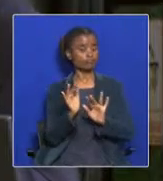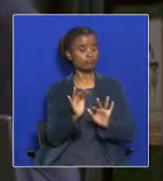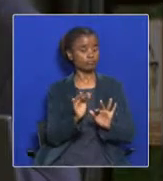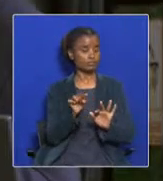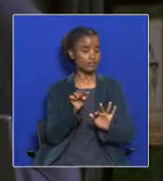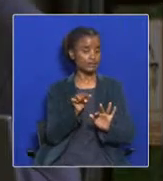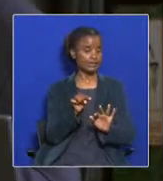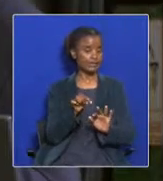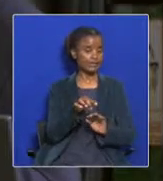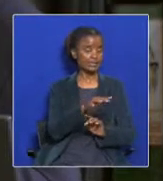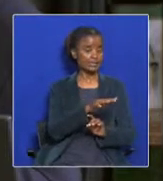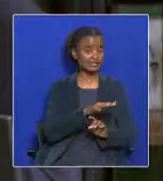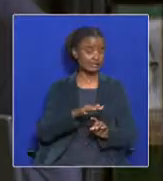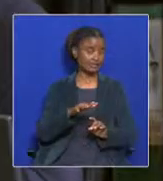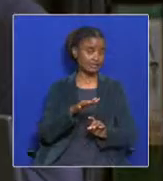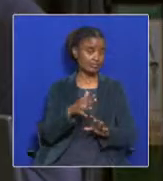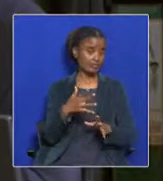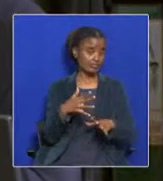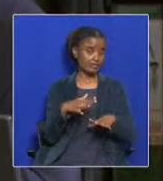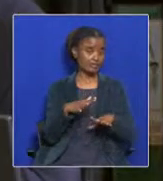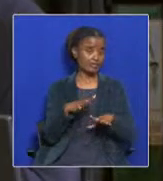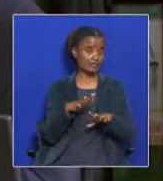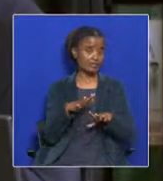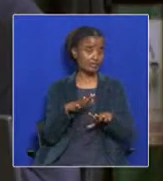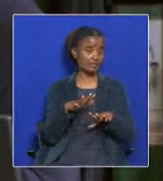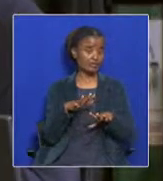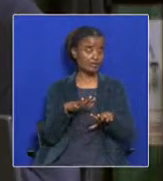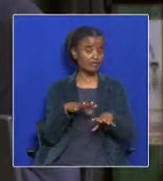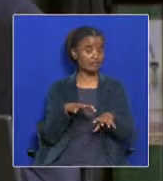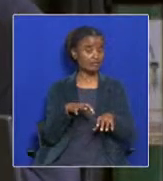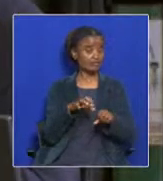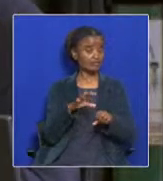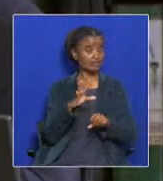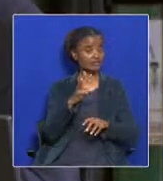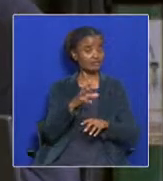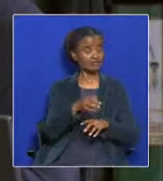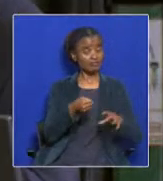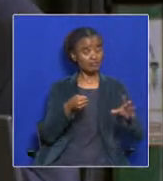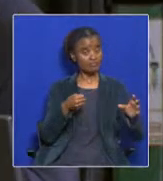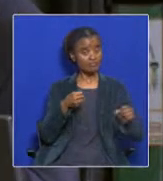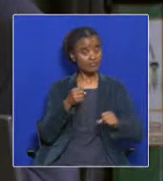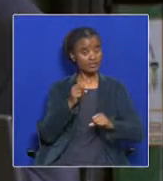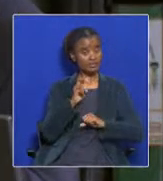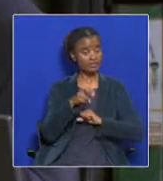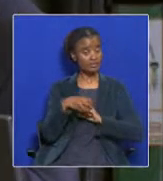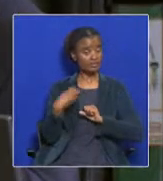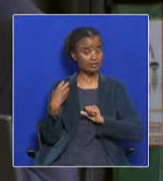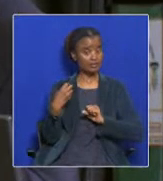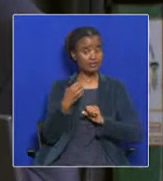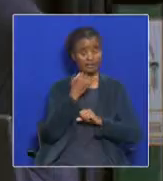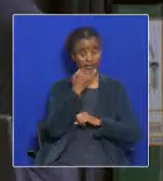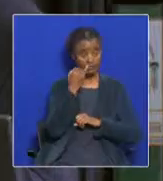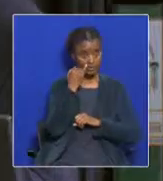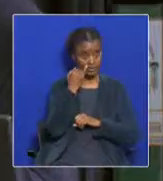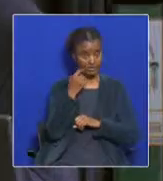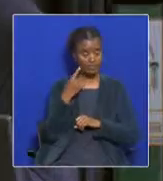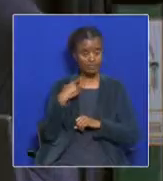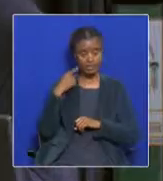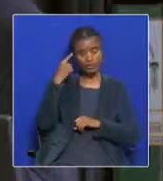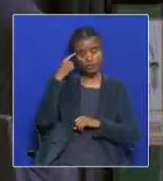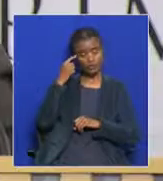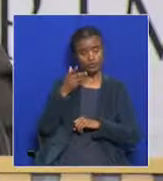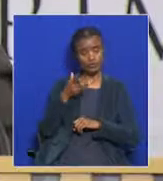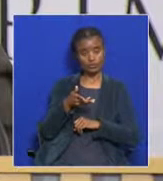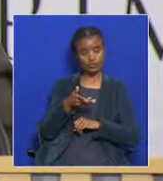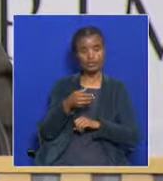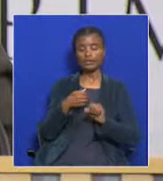forcibly take away the drugs. That was my sense. Yes, that's always a